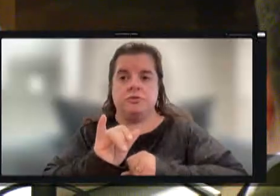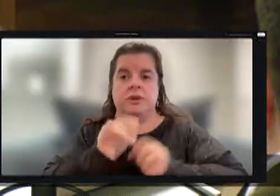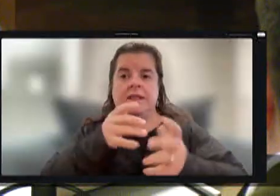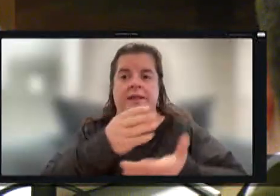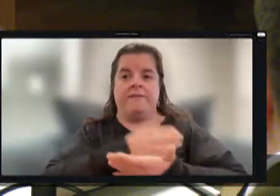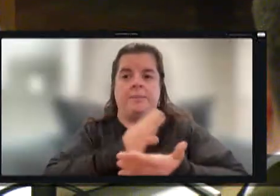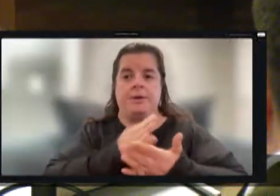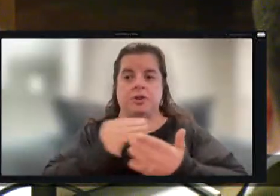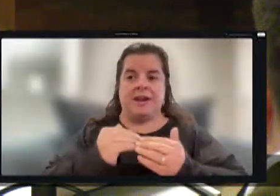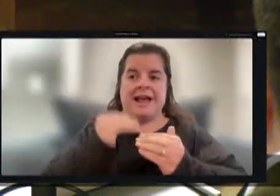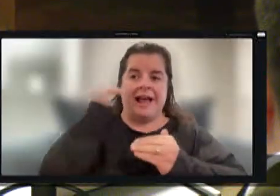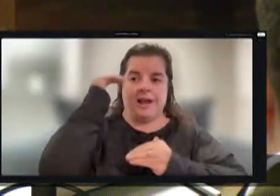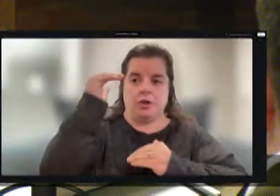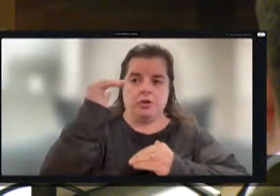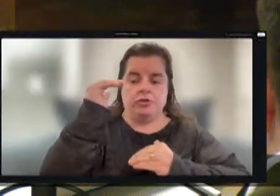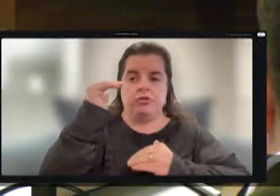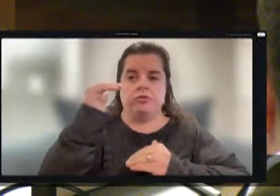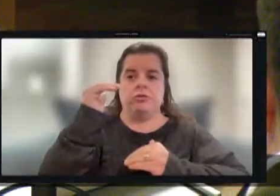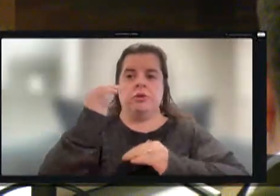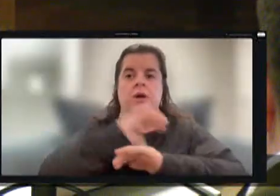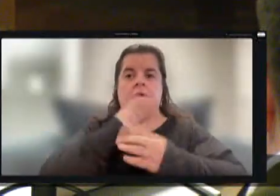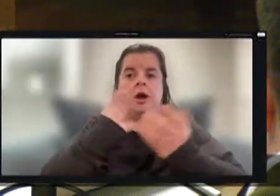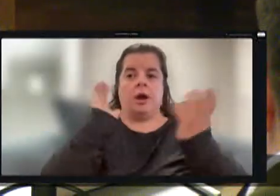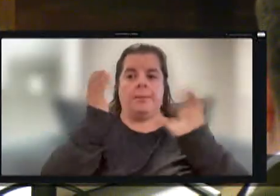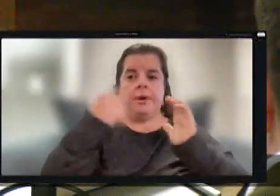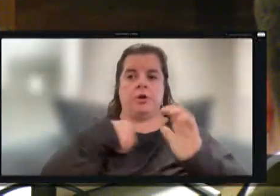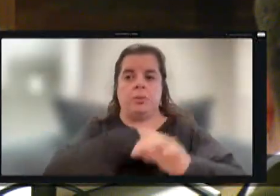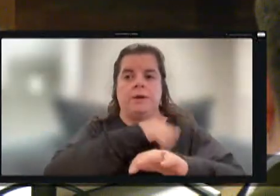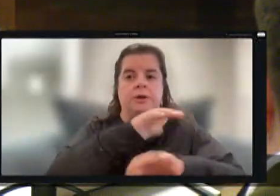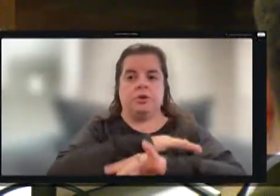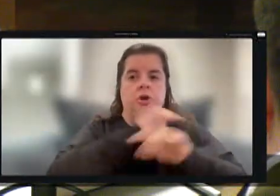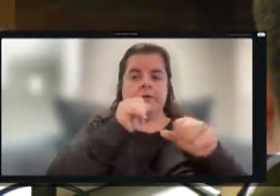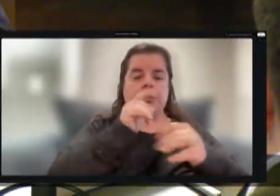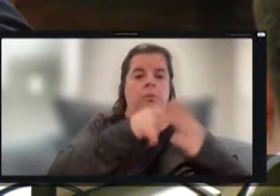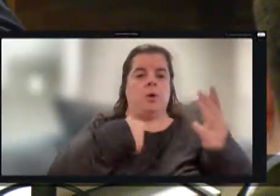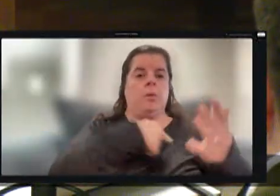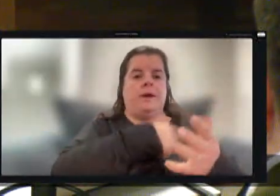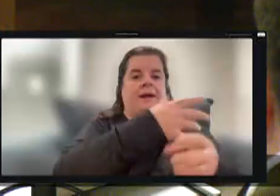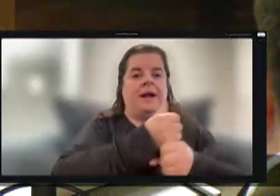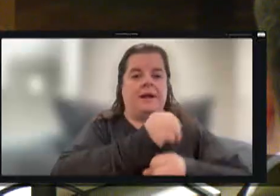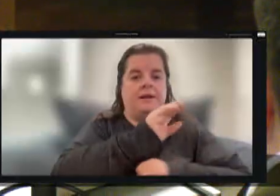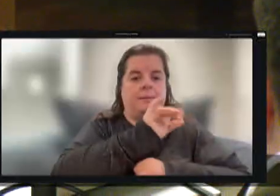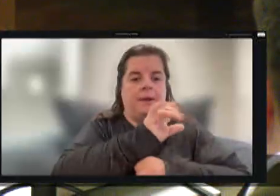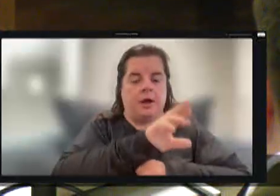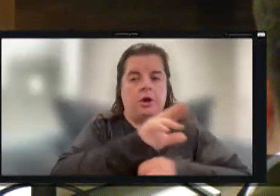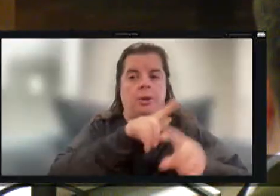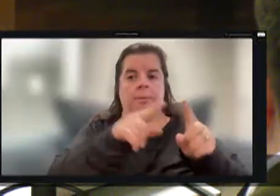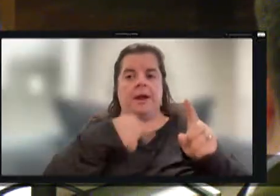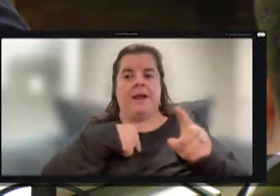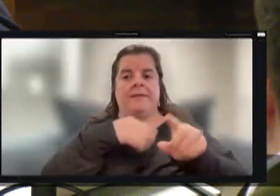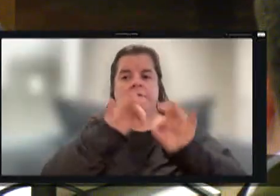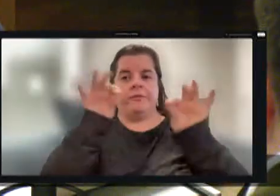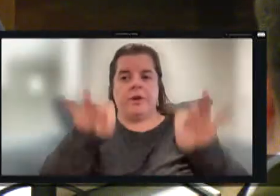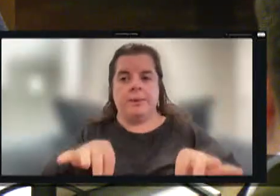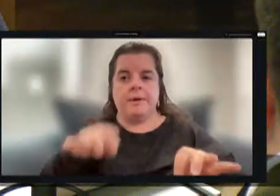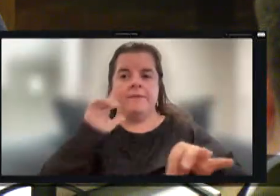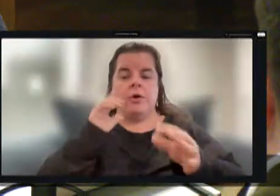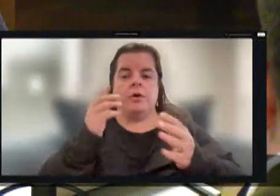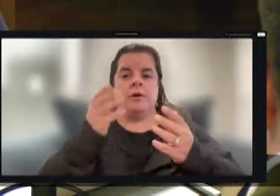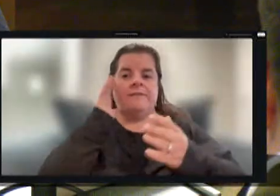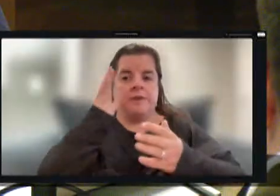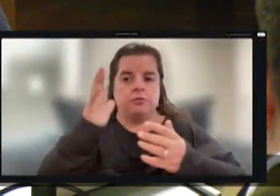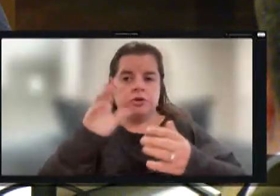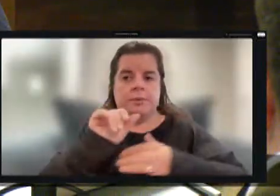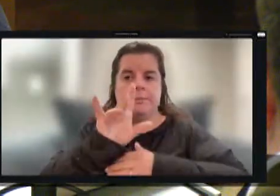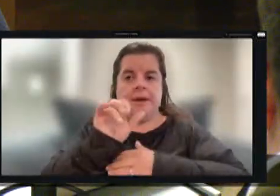higher than when we took office, than what we received incoming as administration, but gave a framework that then the incoming administration could